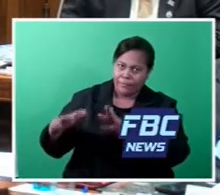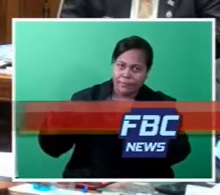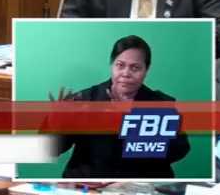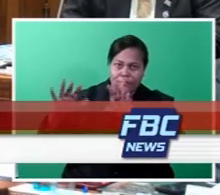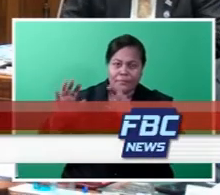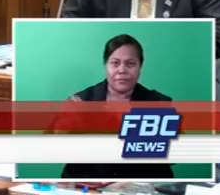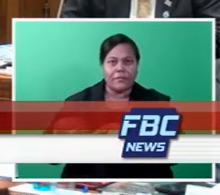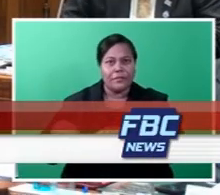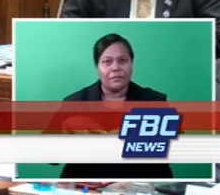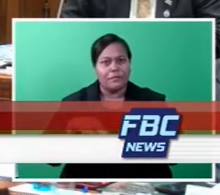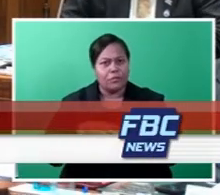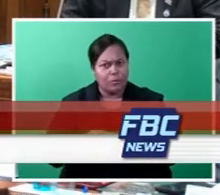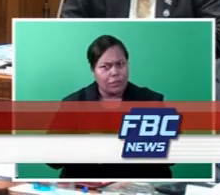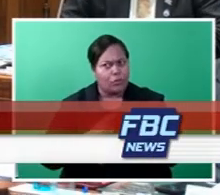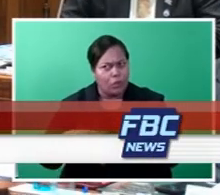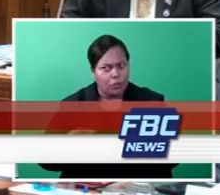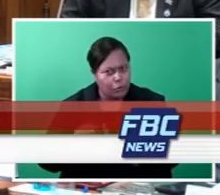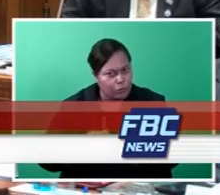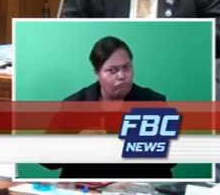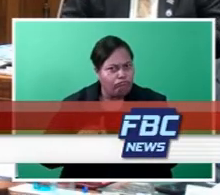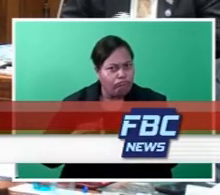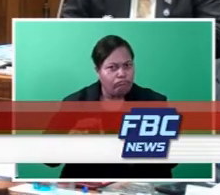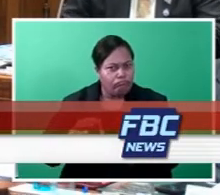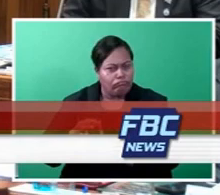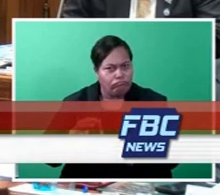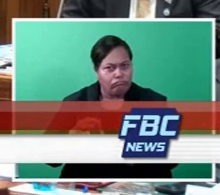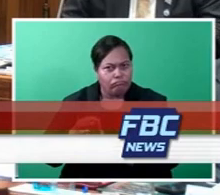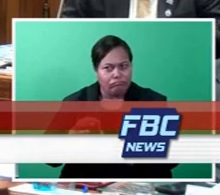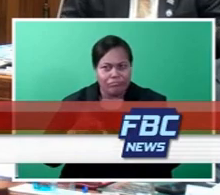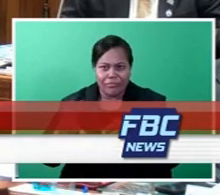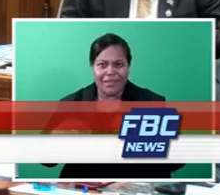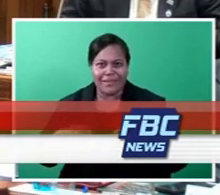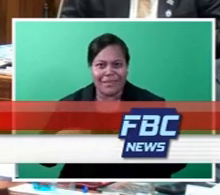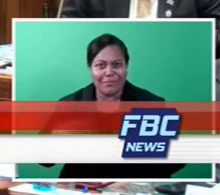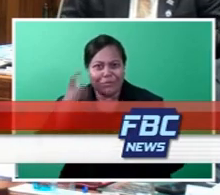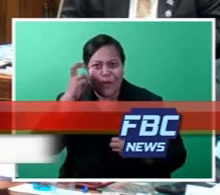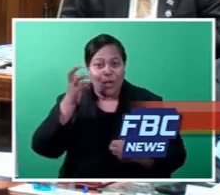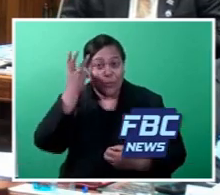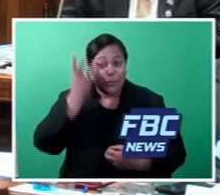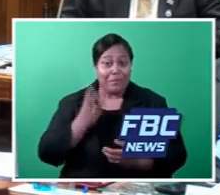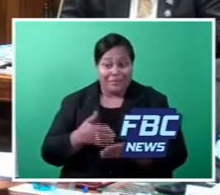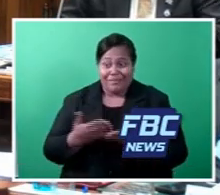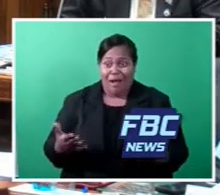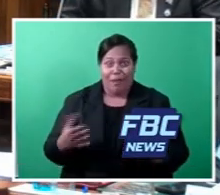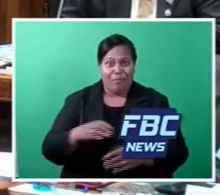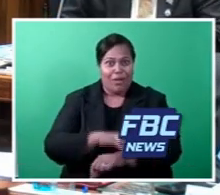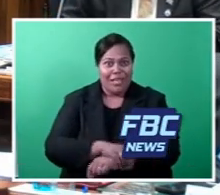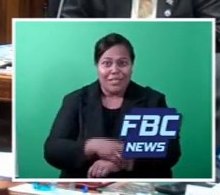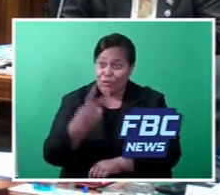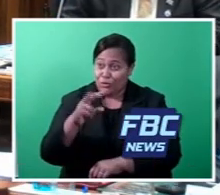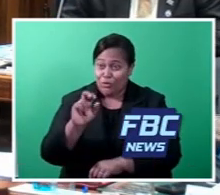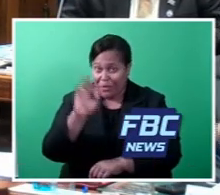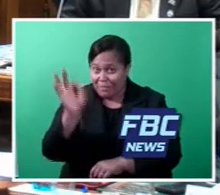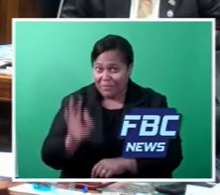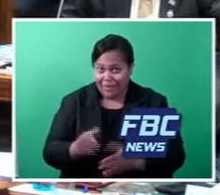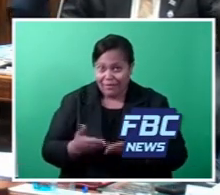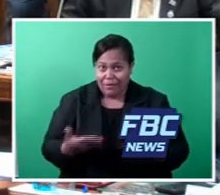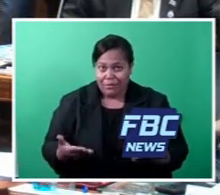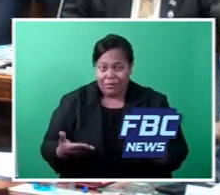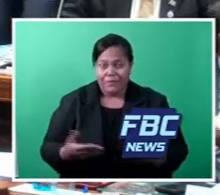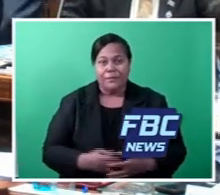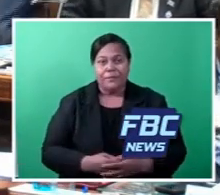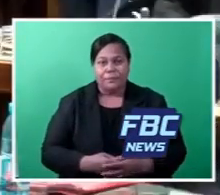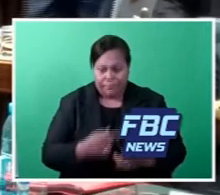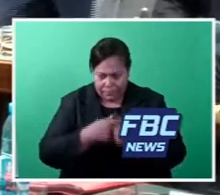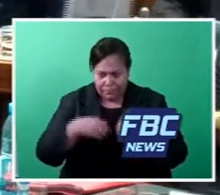the continued improvement in the recruitment of women into the Fiji Police Force, which I understand sits at 20% at the moment. We